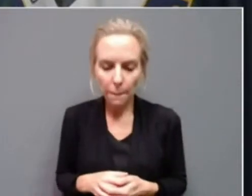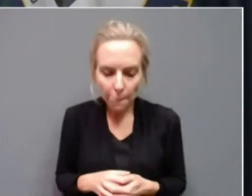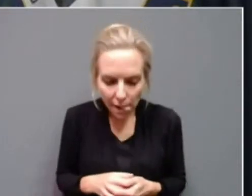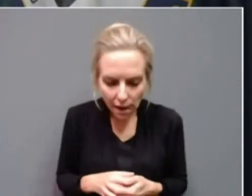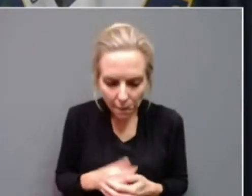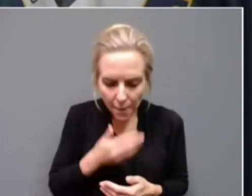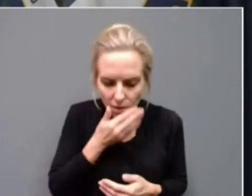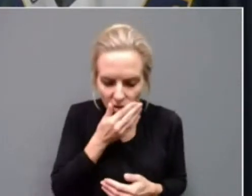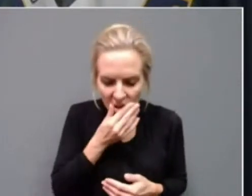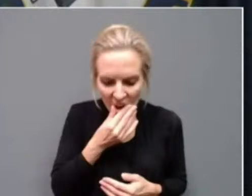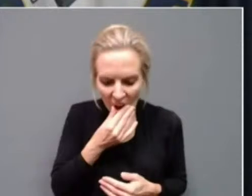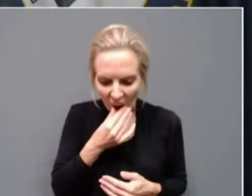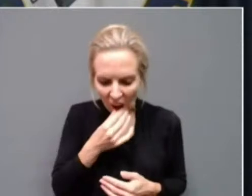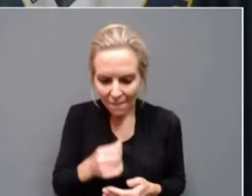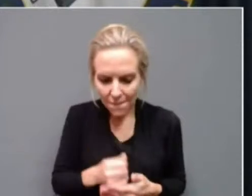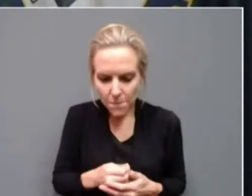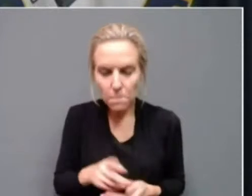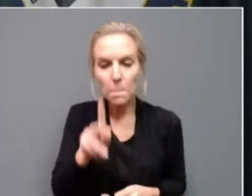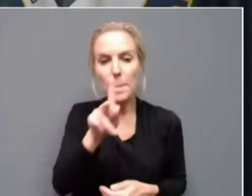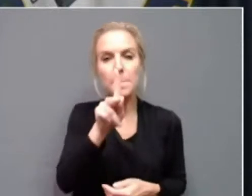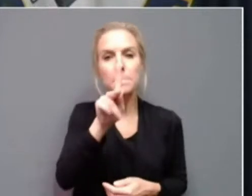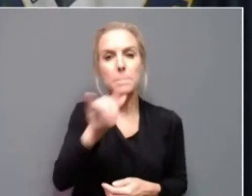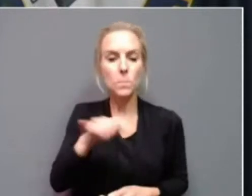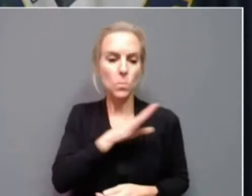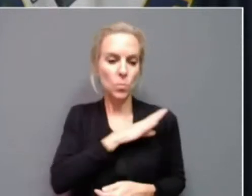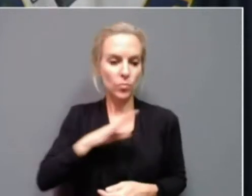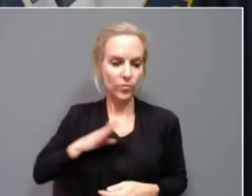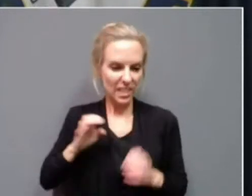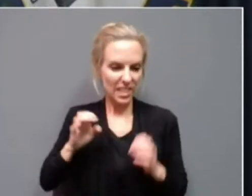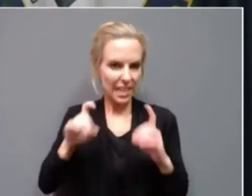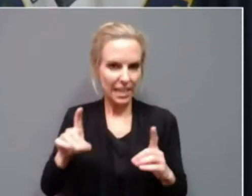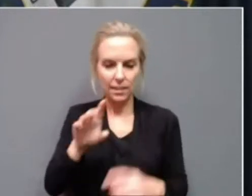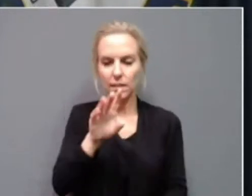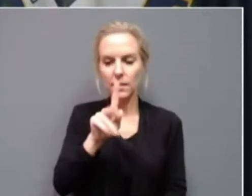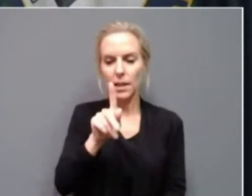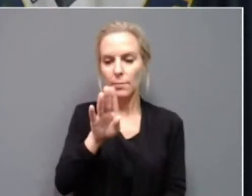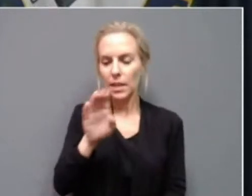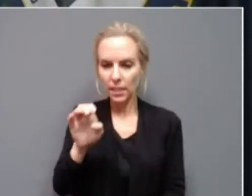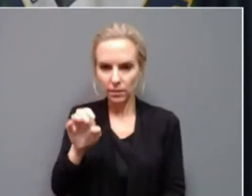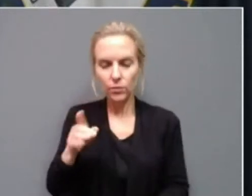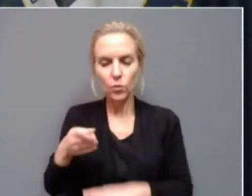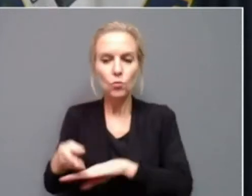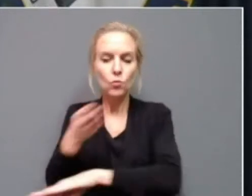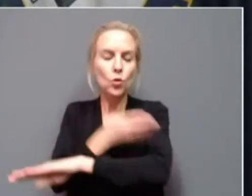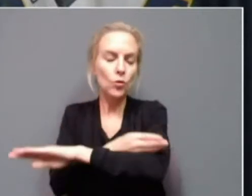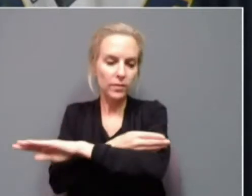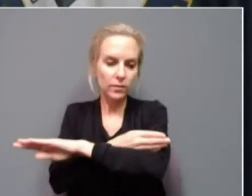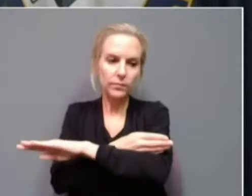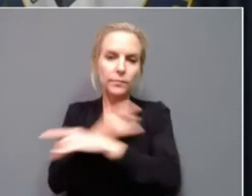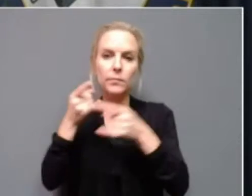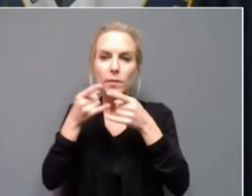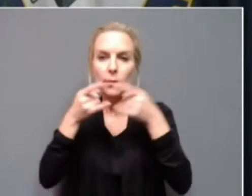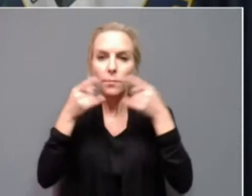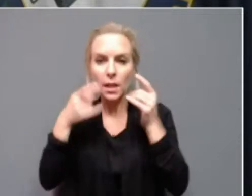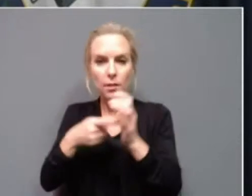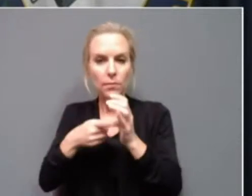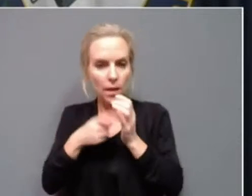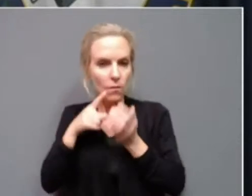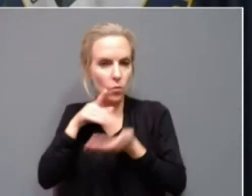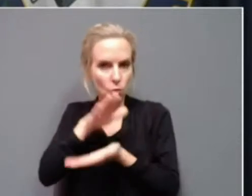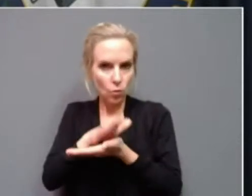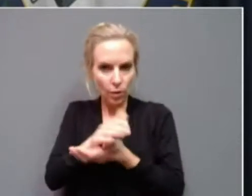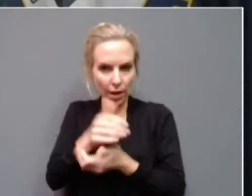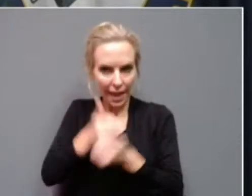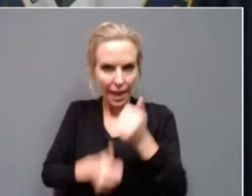To the Kentucky Board of Education's decision to approve the mask mandate for schools, for every school district in the